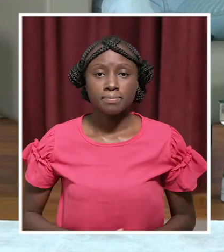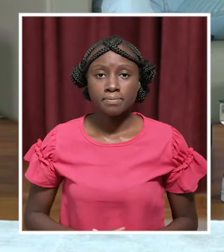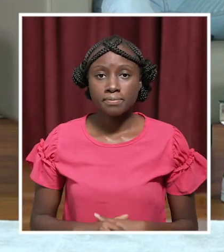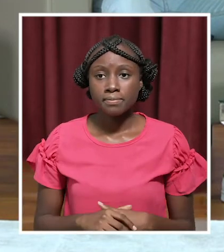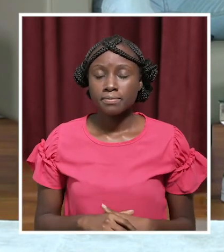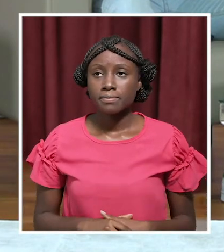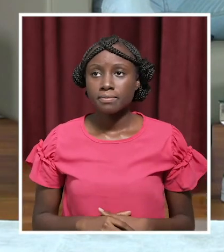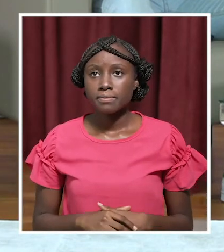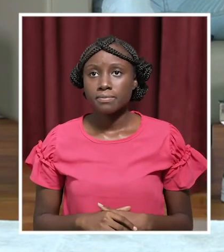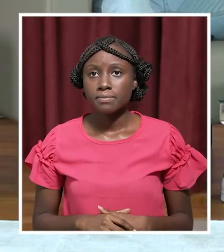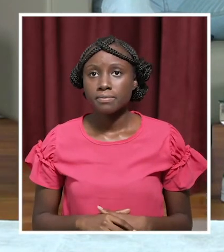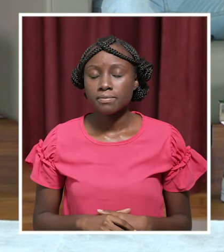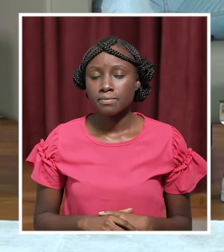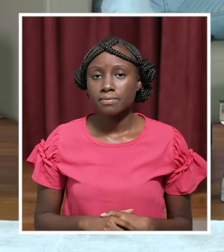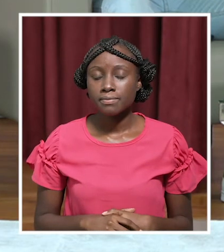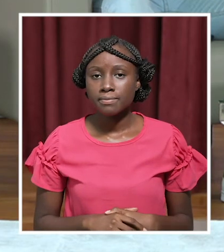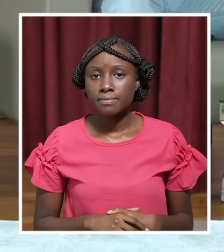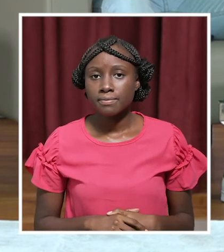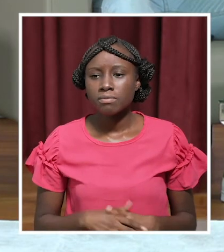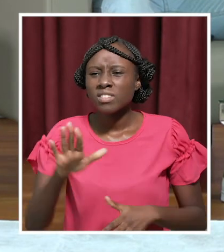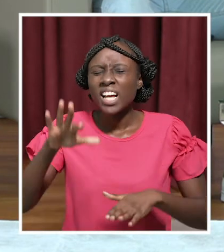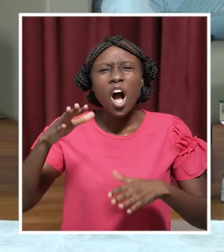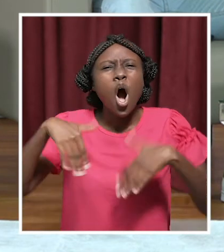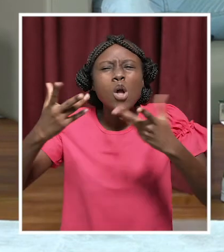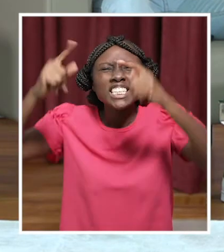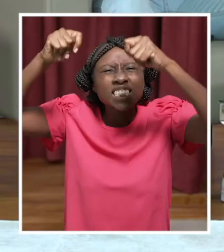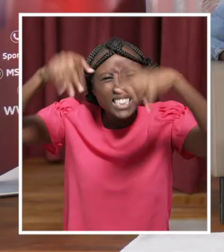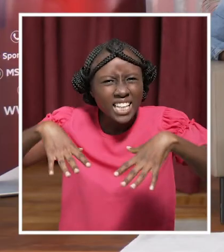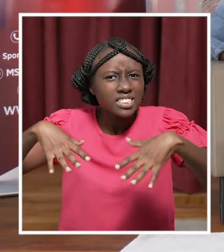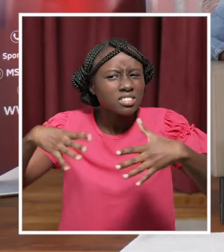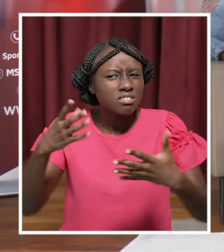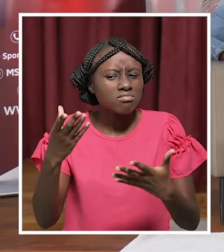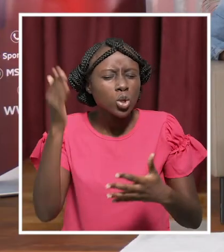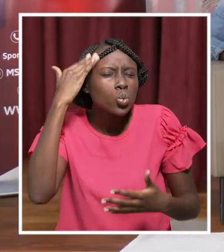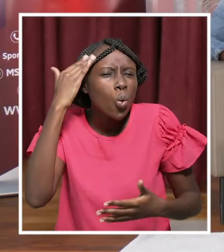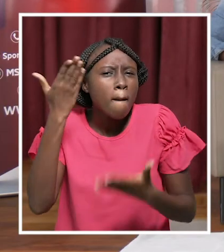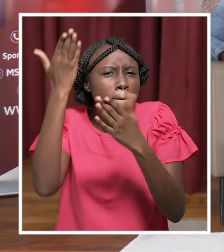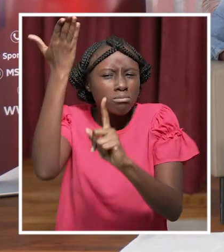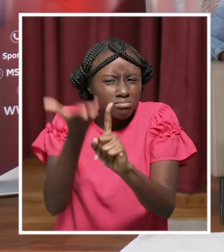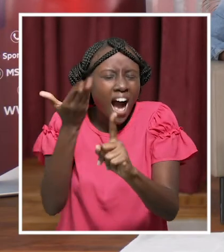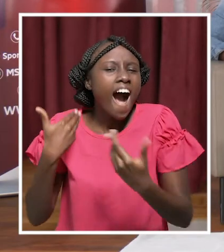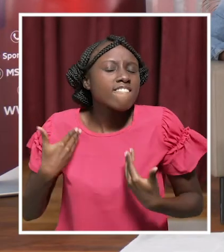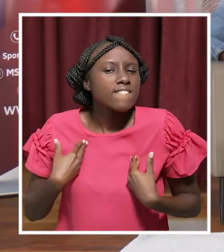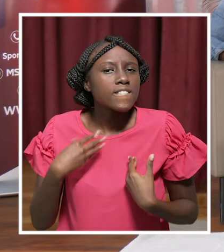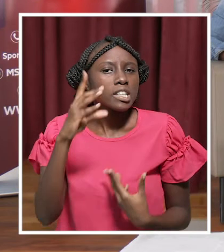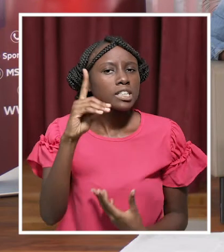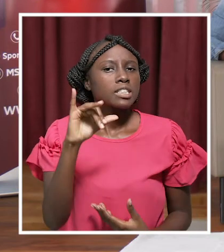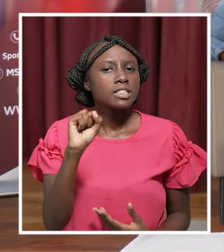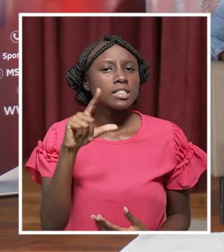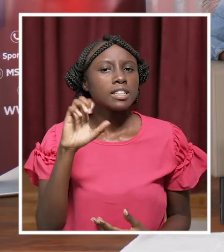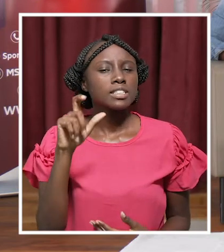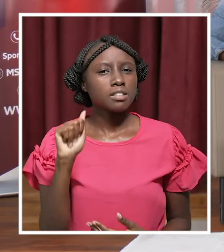dyslexia? Well, the diagnostics of this, diagnosing dyslexia is not an